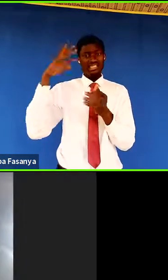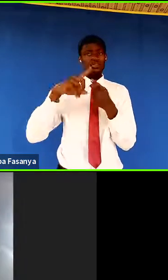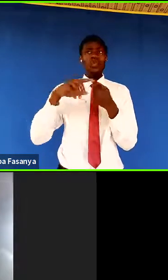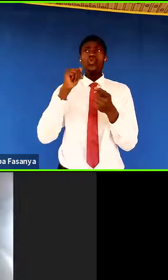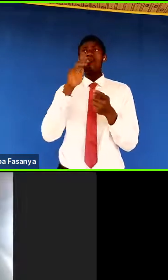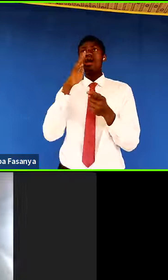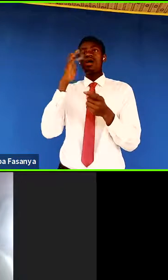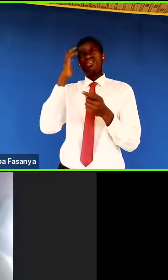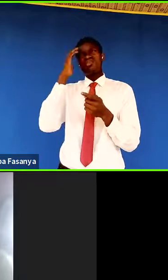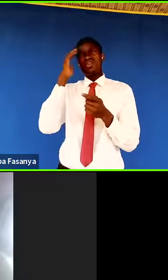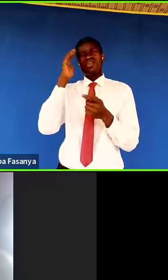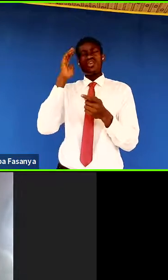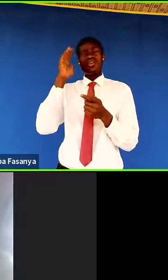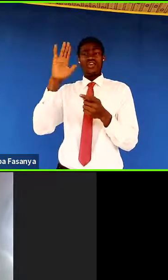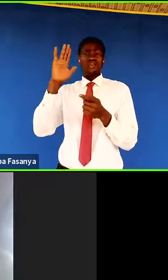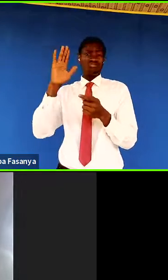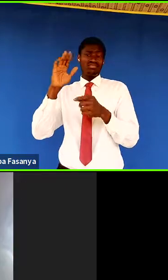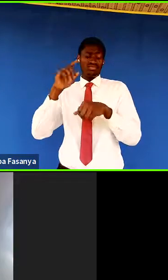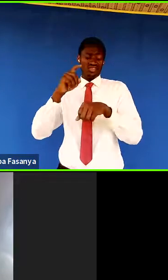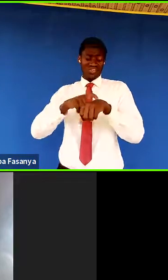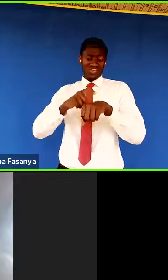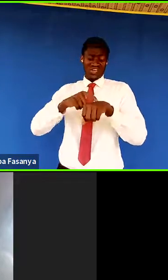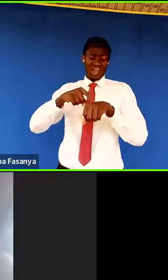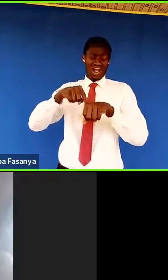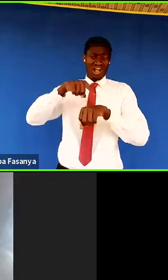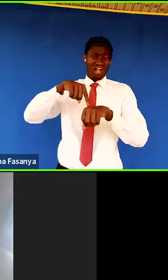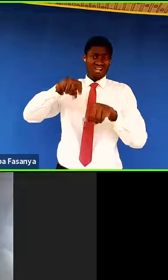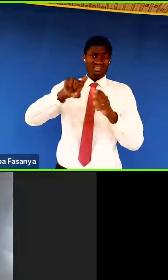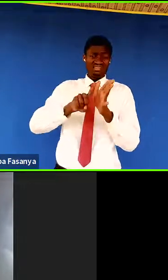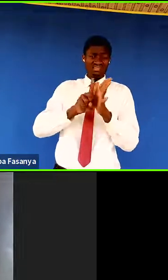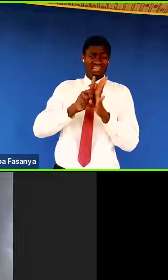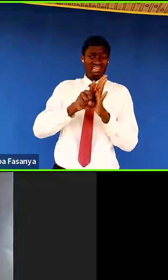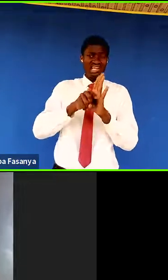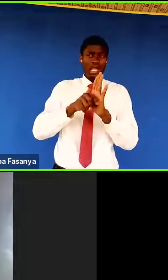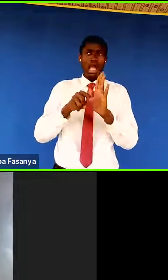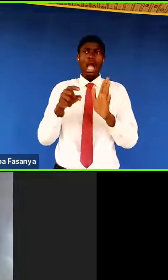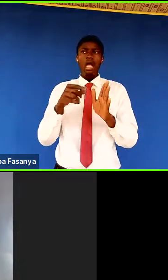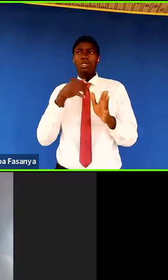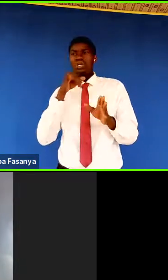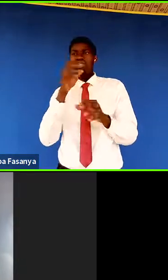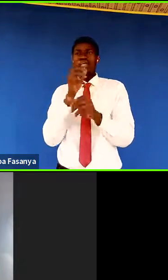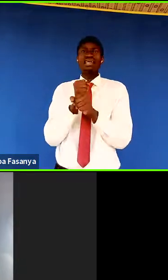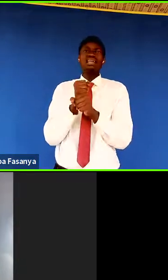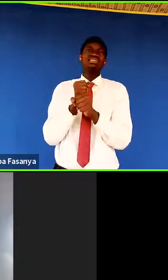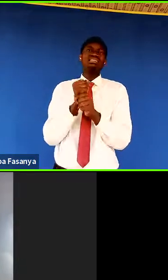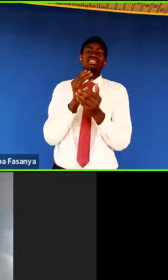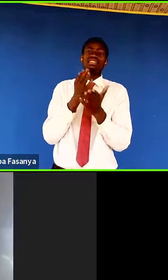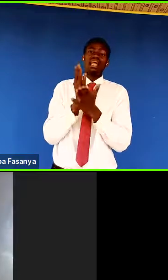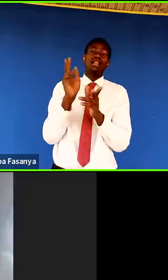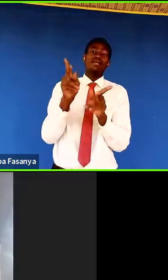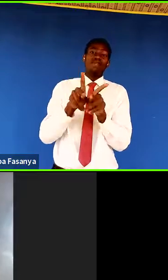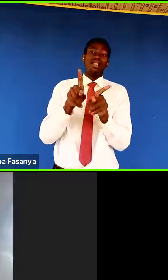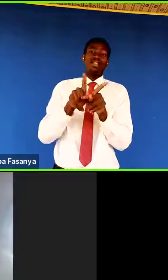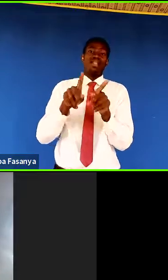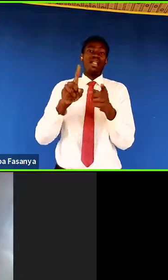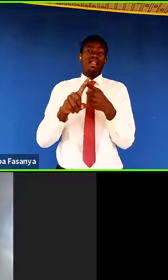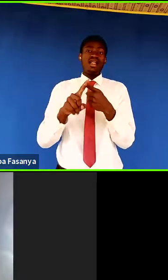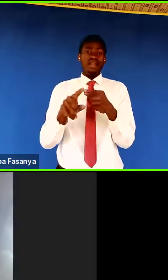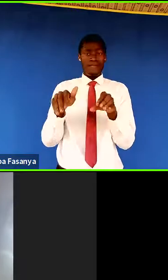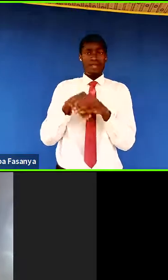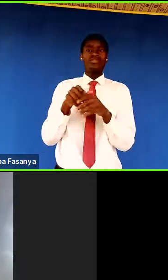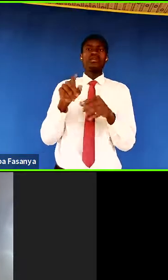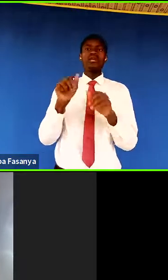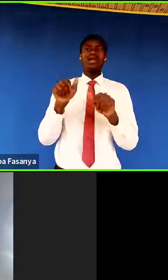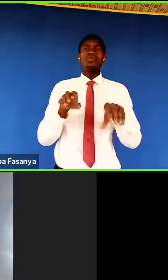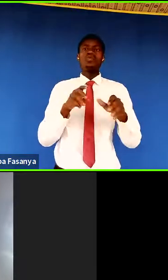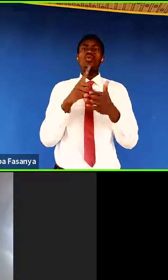ticking, and I've not gotten somebody, the right partner I really want to settle down with. Then you can do what you call egg freezing.